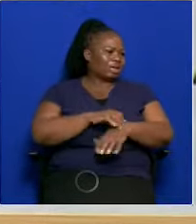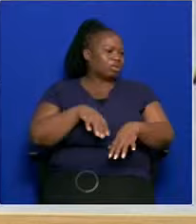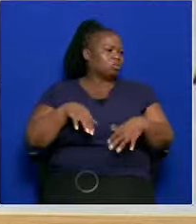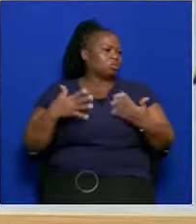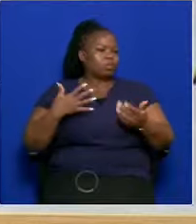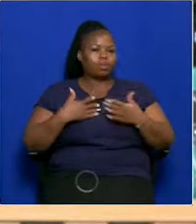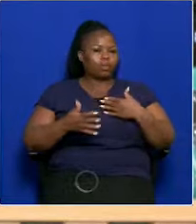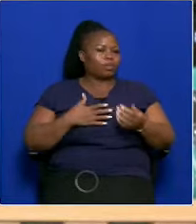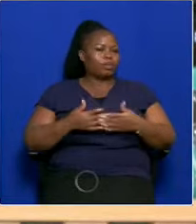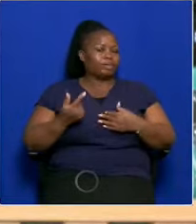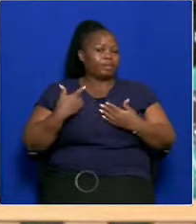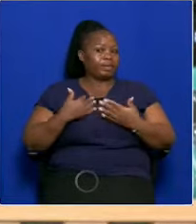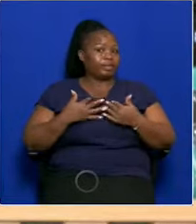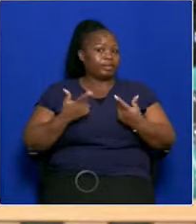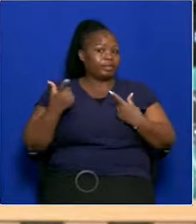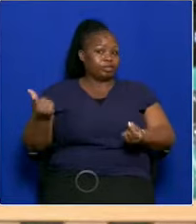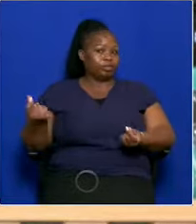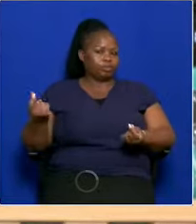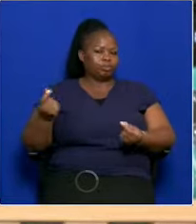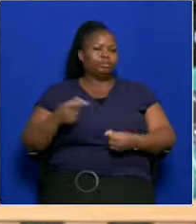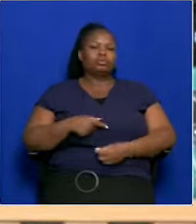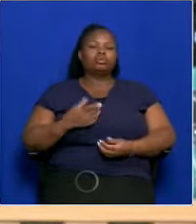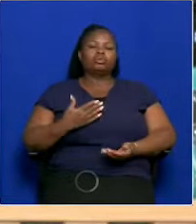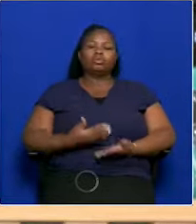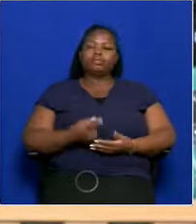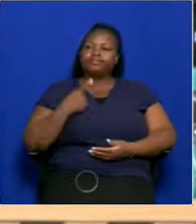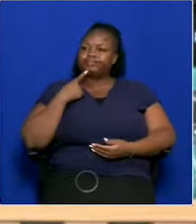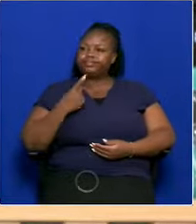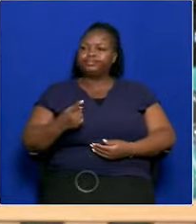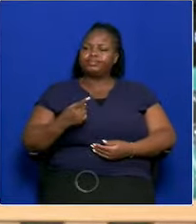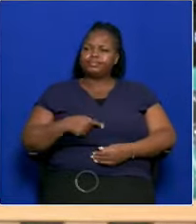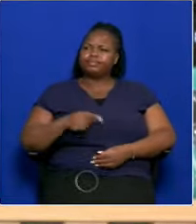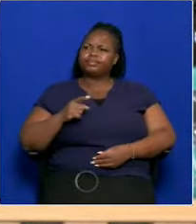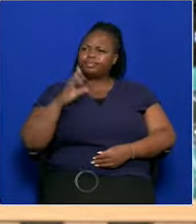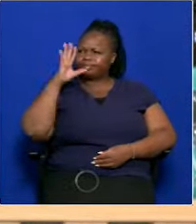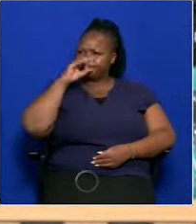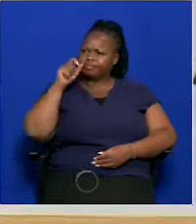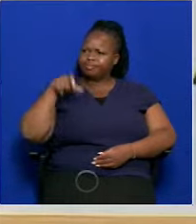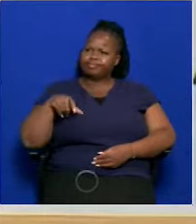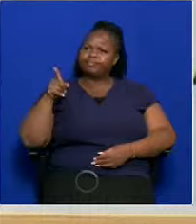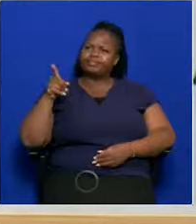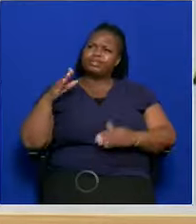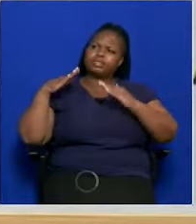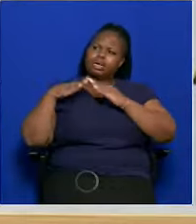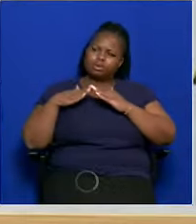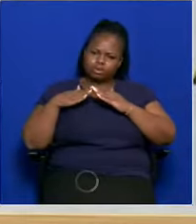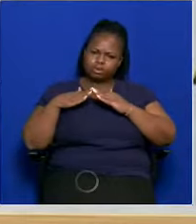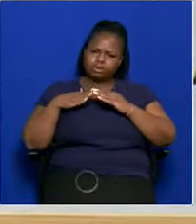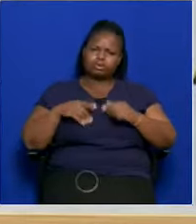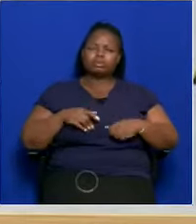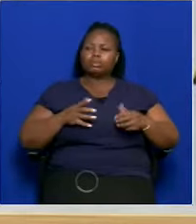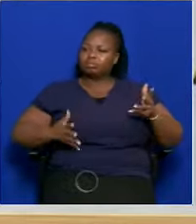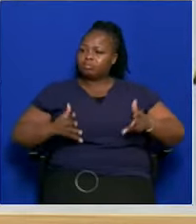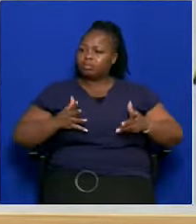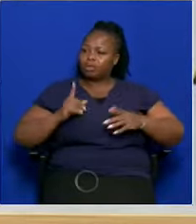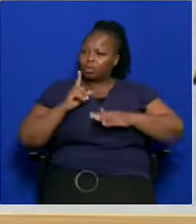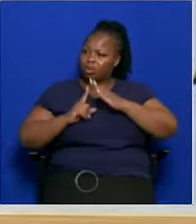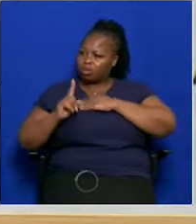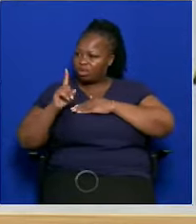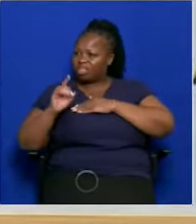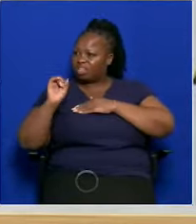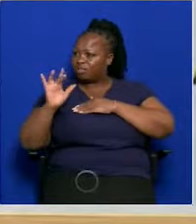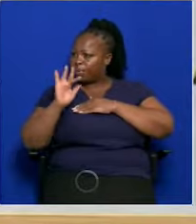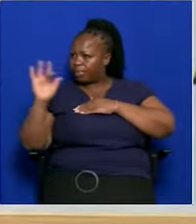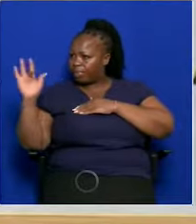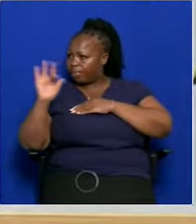doing. You can send him to say, they say there is a suspect in this house. He will go there. When he don't find anybody, he will even